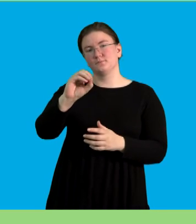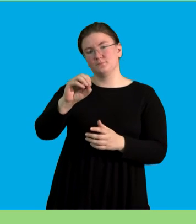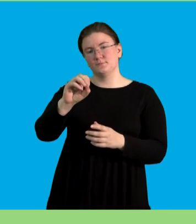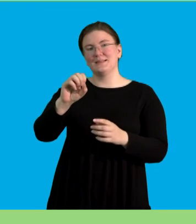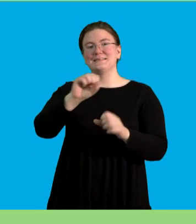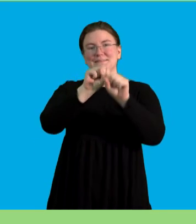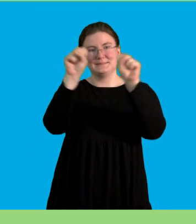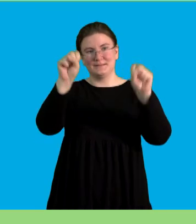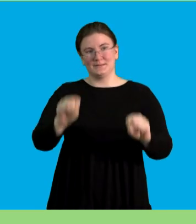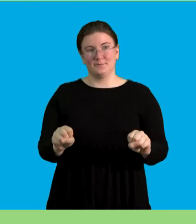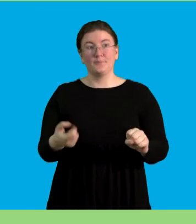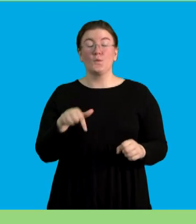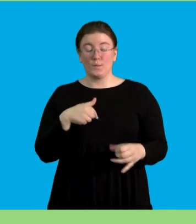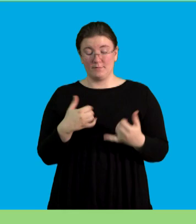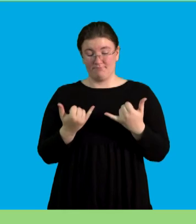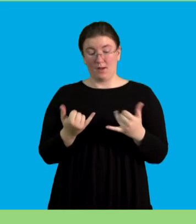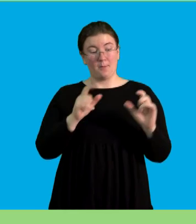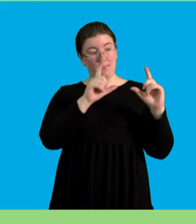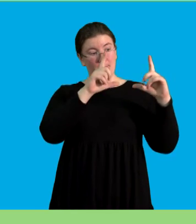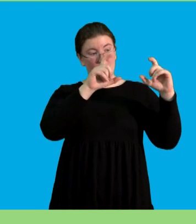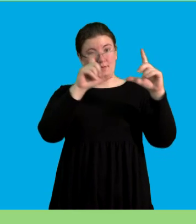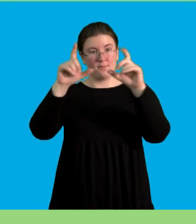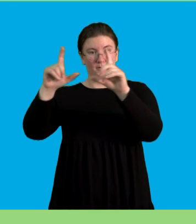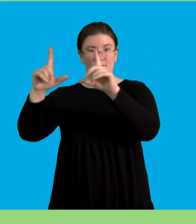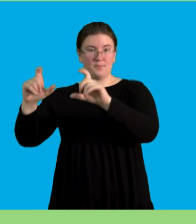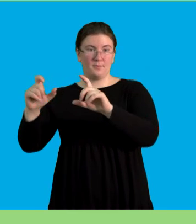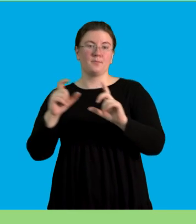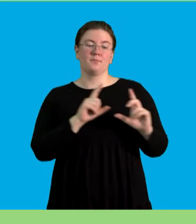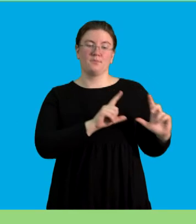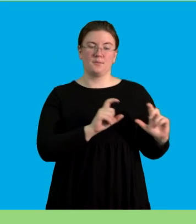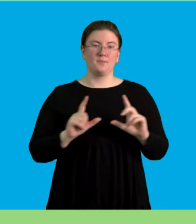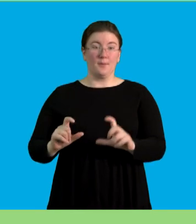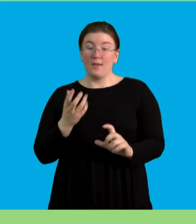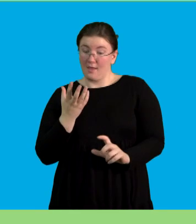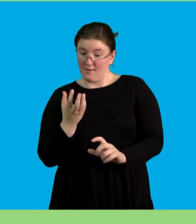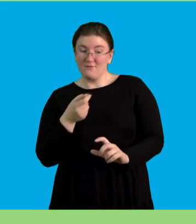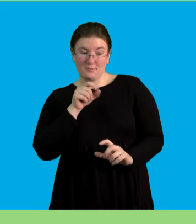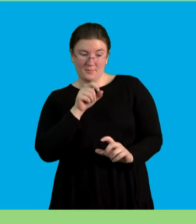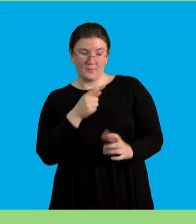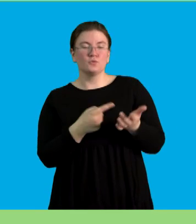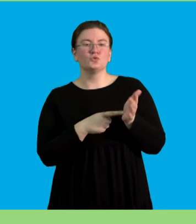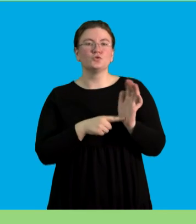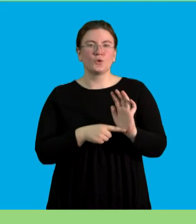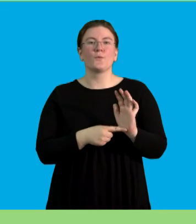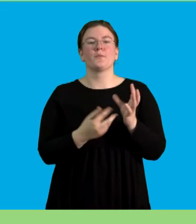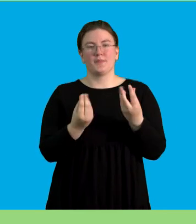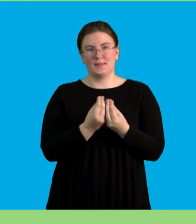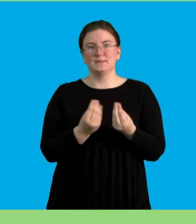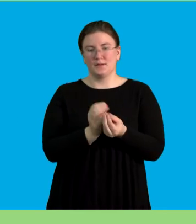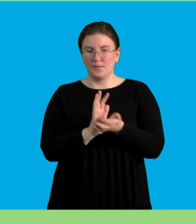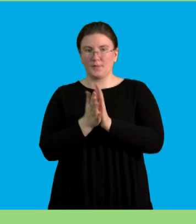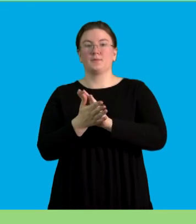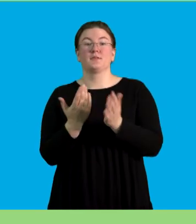So below we have pictures that showing factors that disrupt a balanced ecosystem.